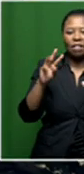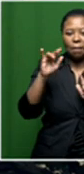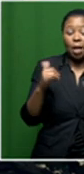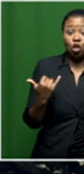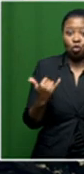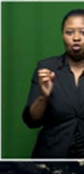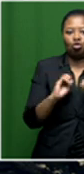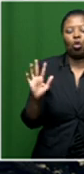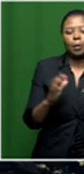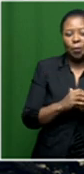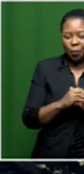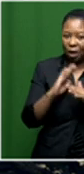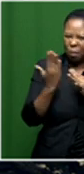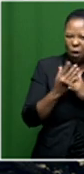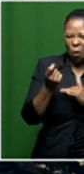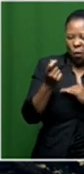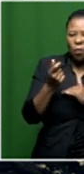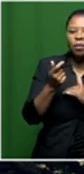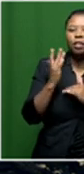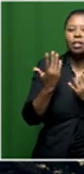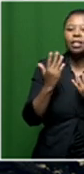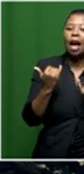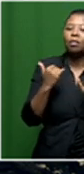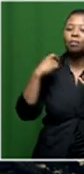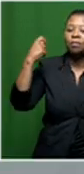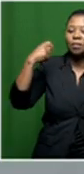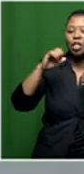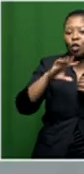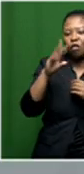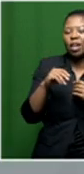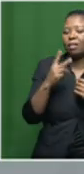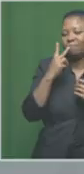is today. It starts today. All right, quick ad break. We're talking South African movies after this. Stay with us.